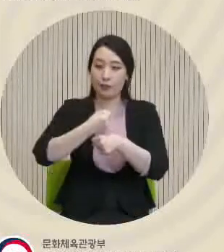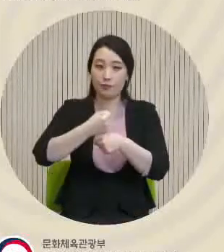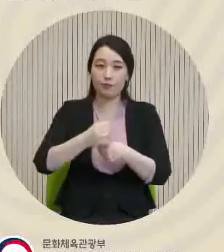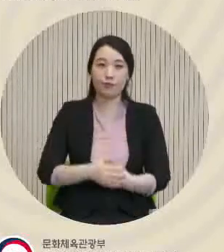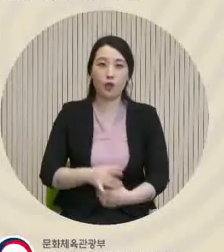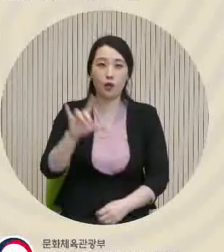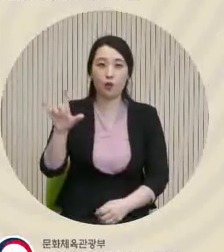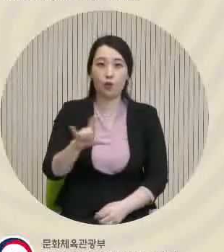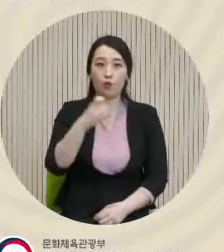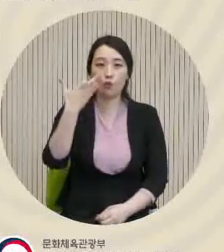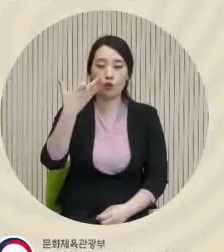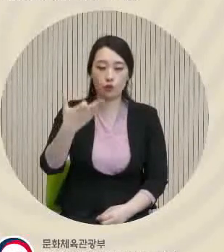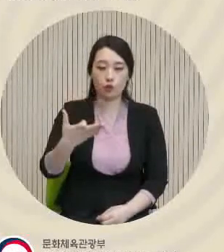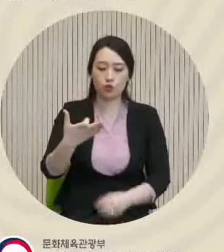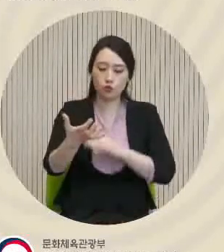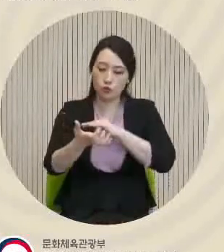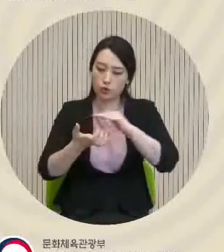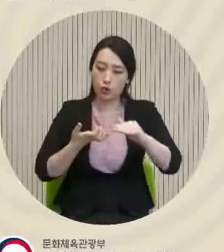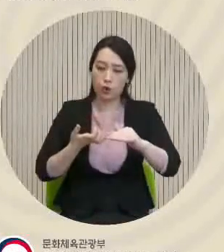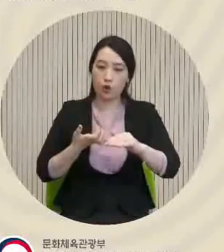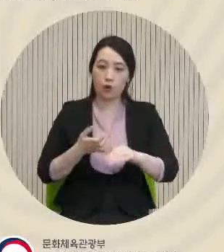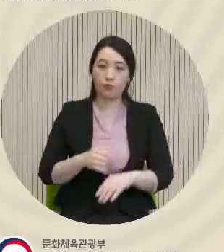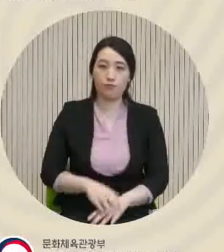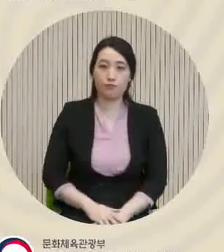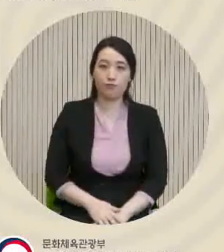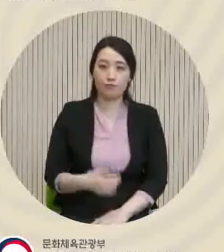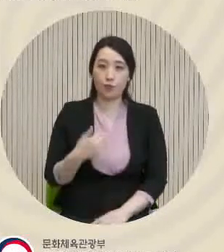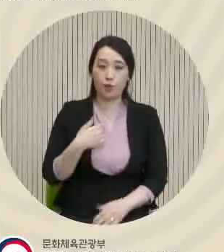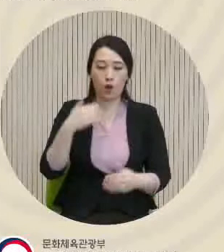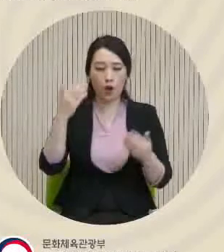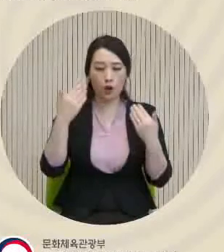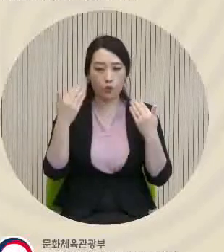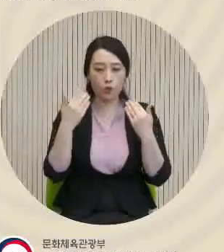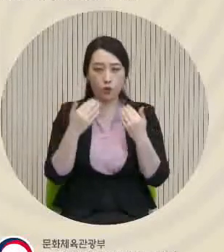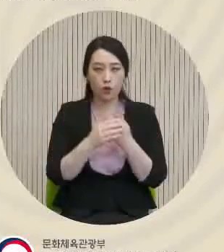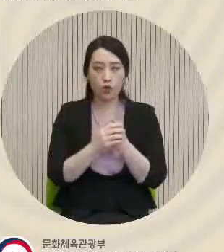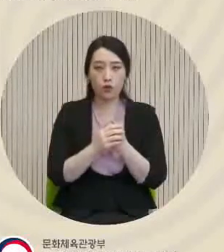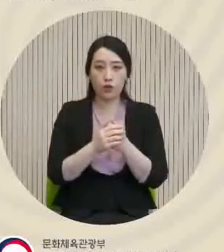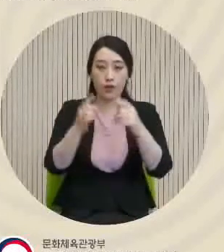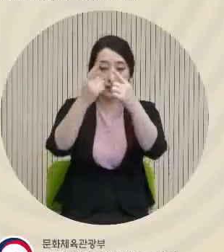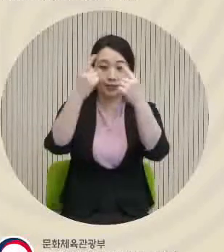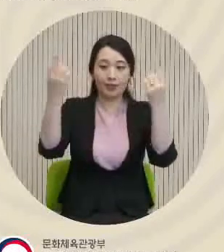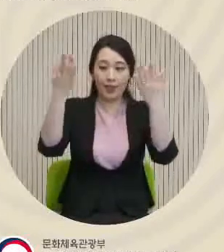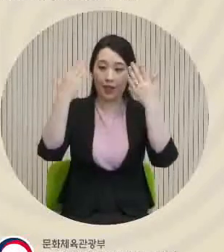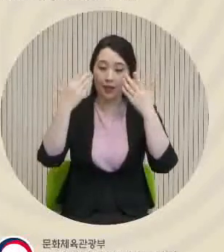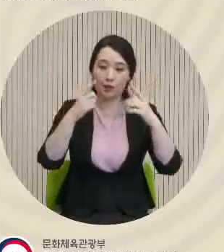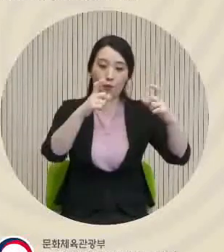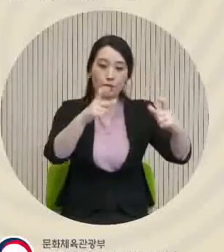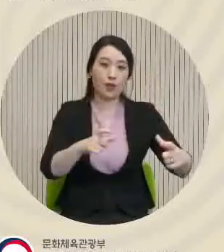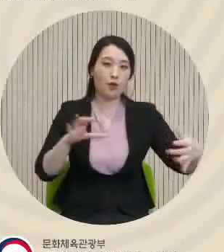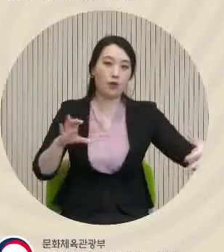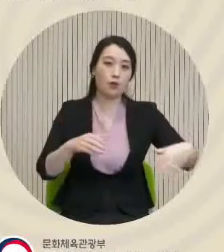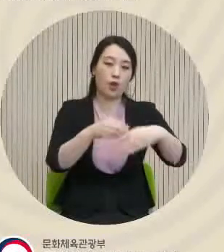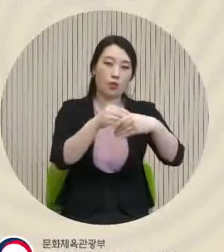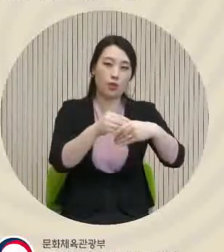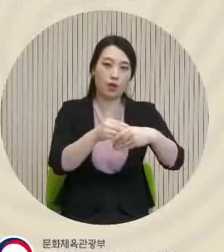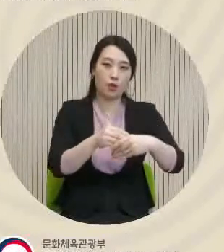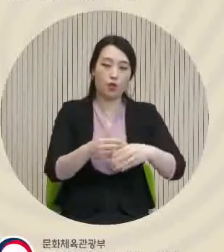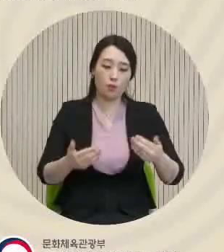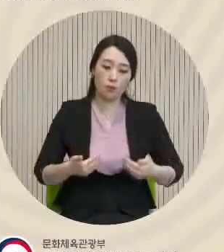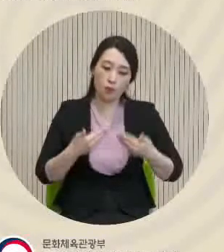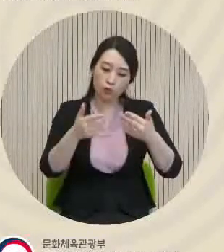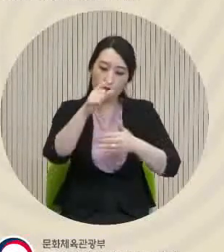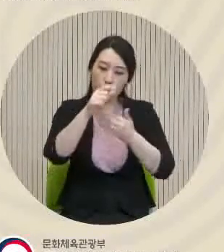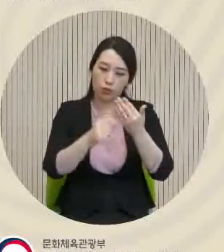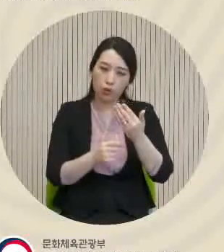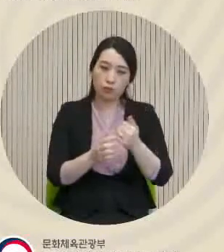the reading environment. Before the COVID-19 situations, we carried out many programs that were connected to our local